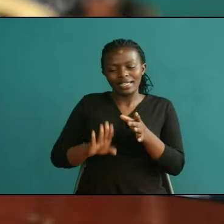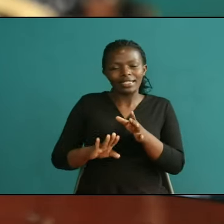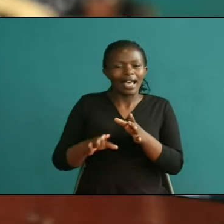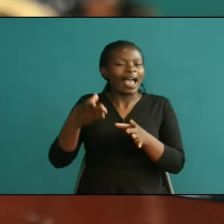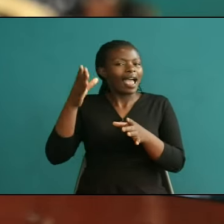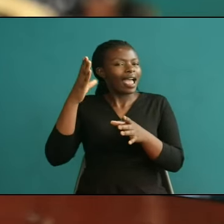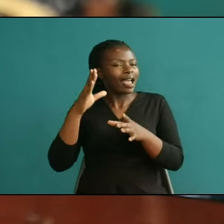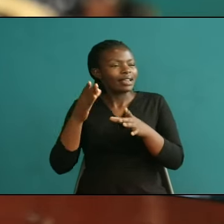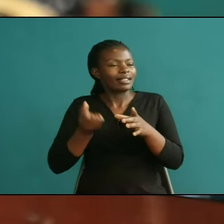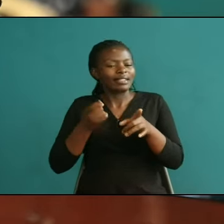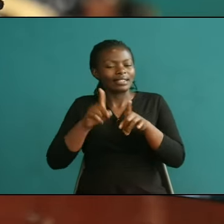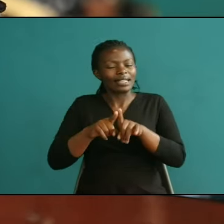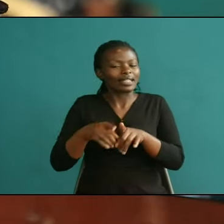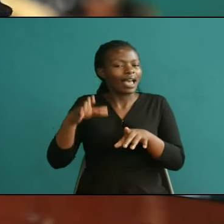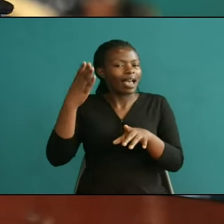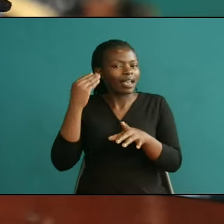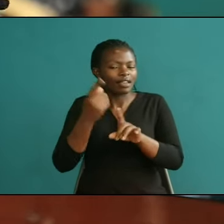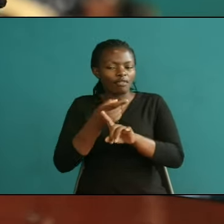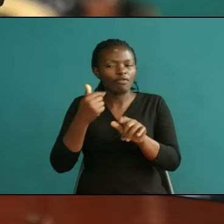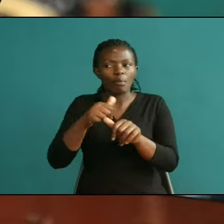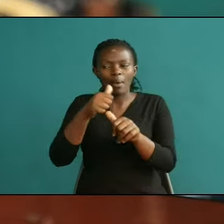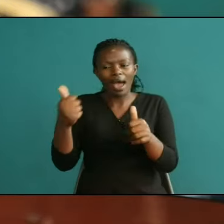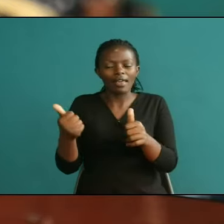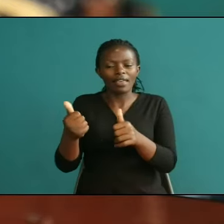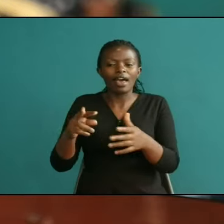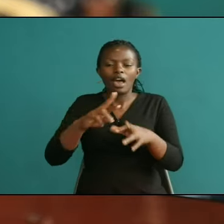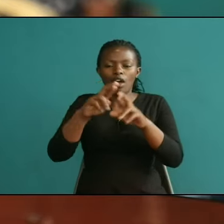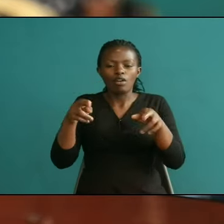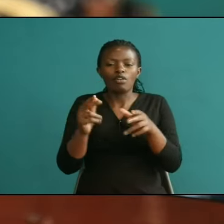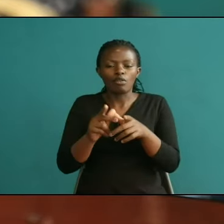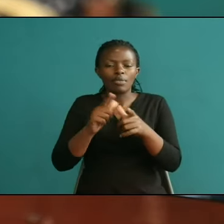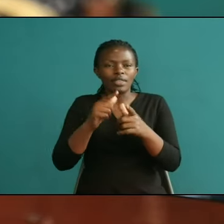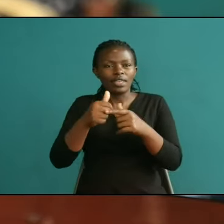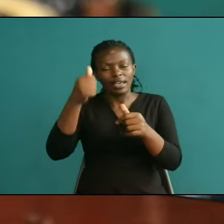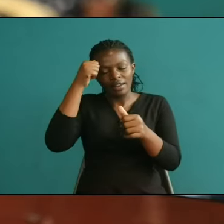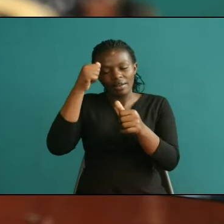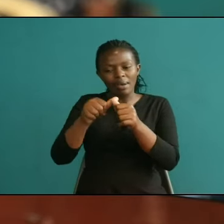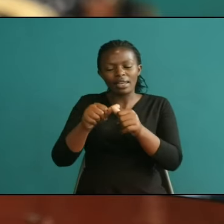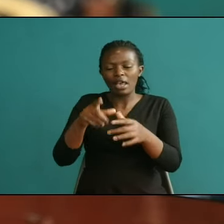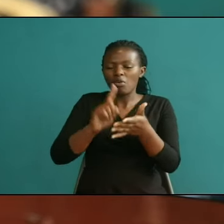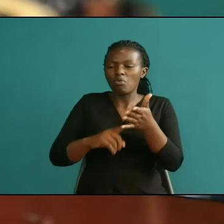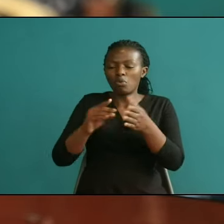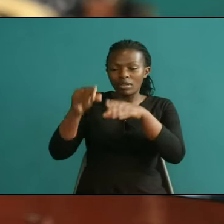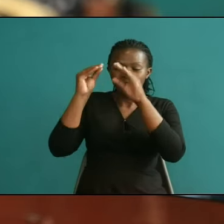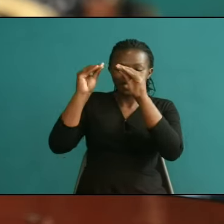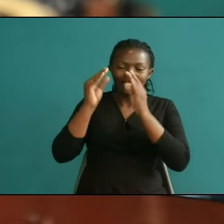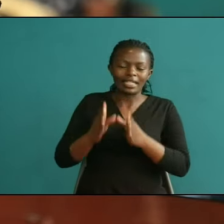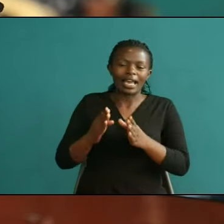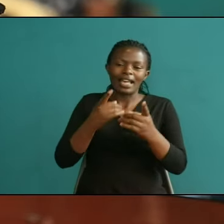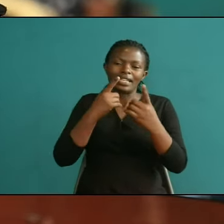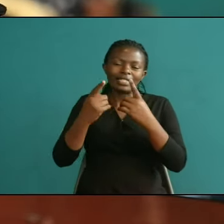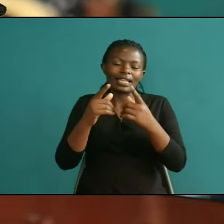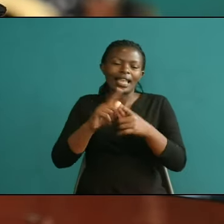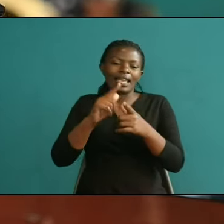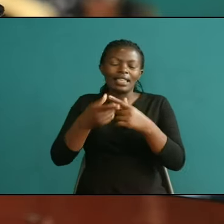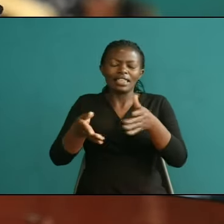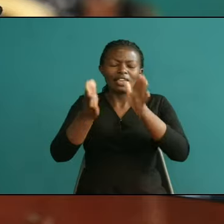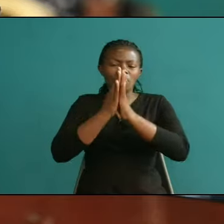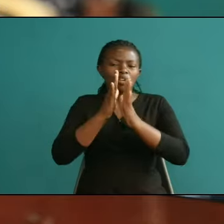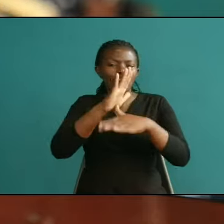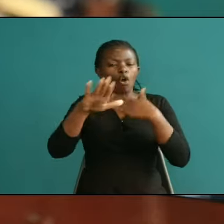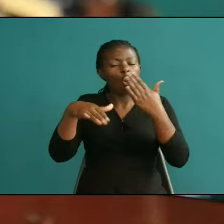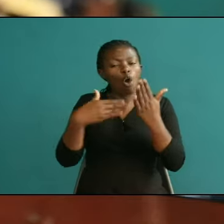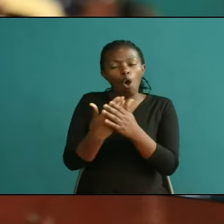came in and told her, remember what your teacher told you. So they prayed. They prayed together, and instantly they felt